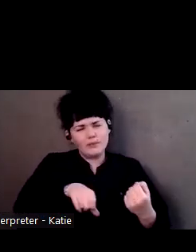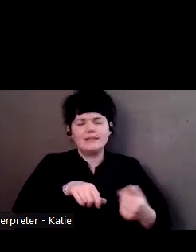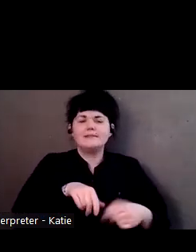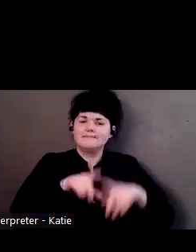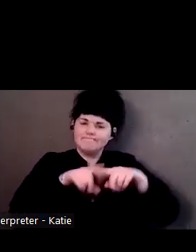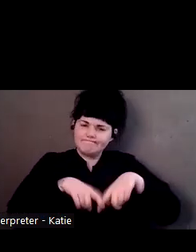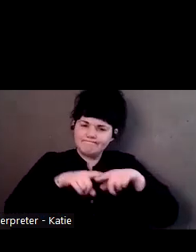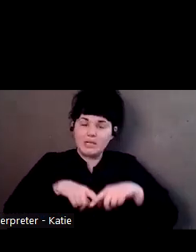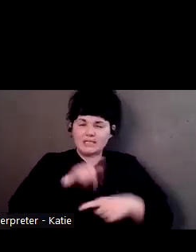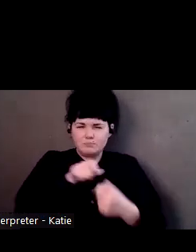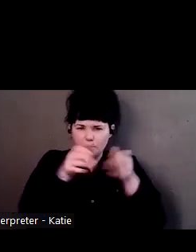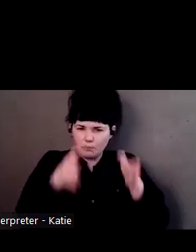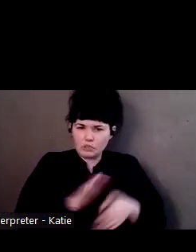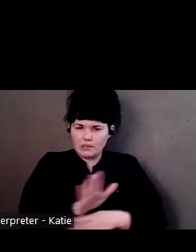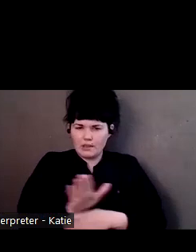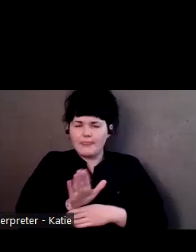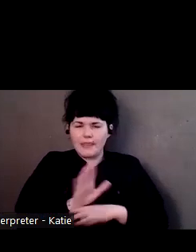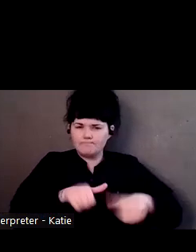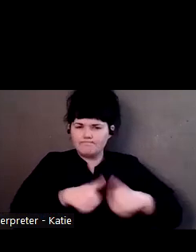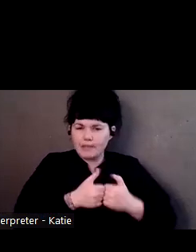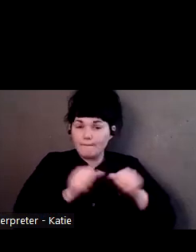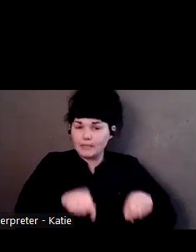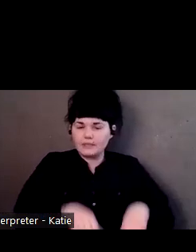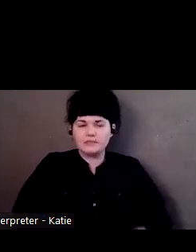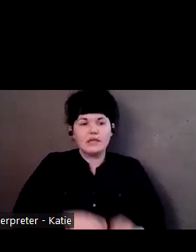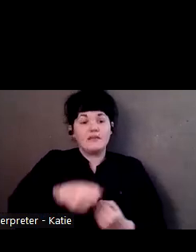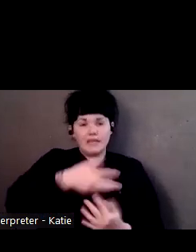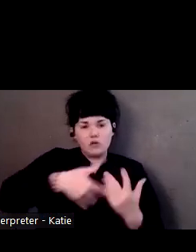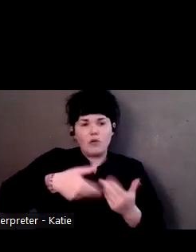abilities. Interactive process is key.